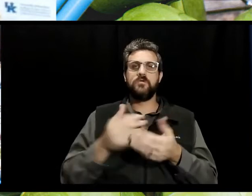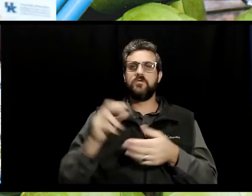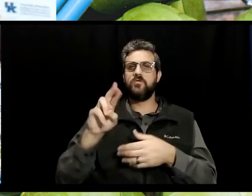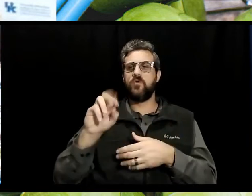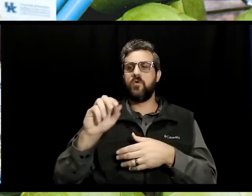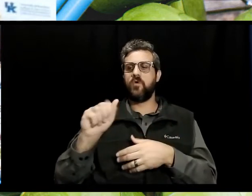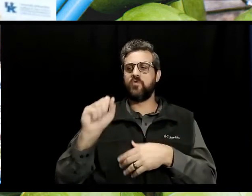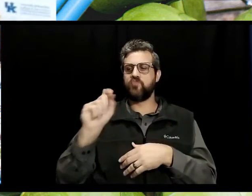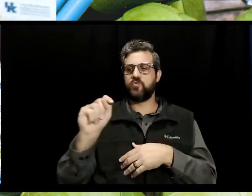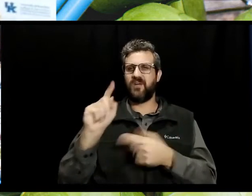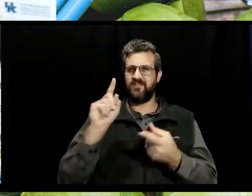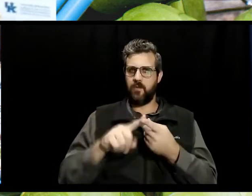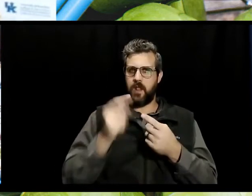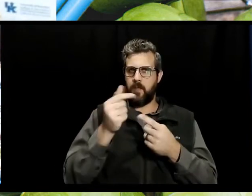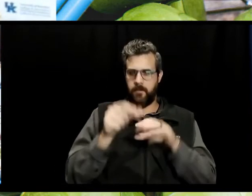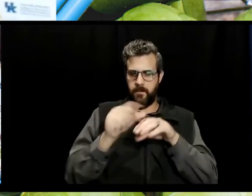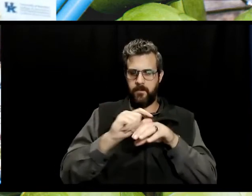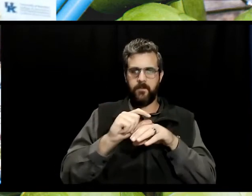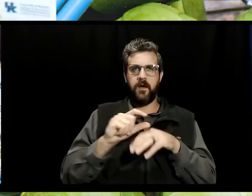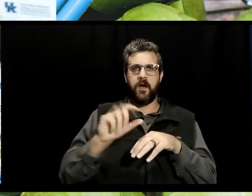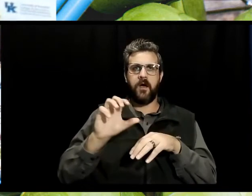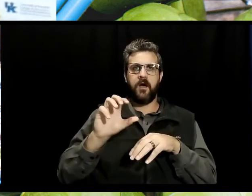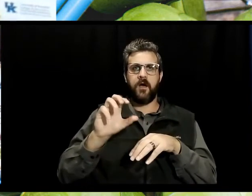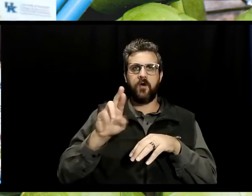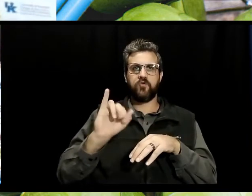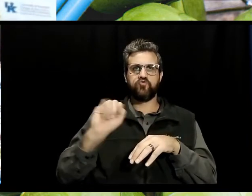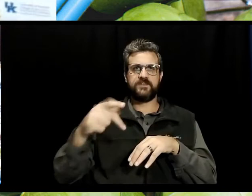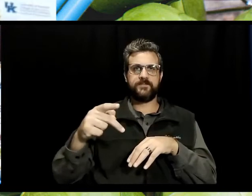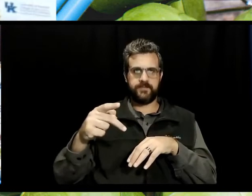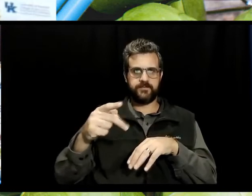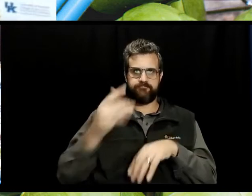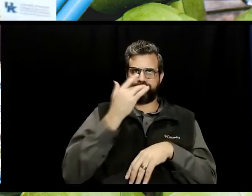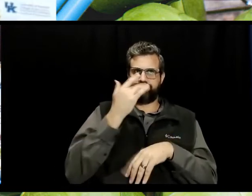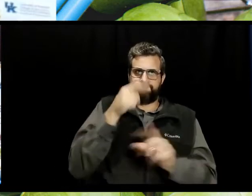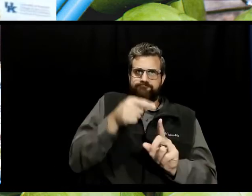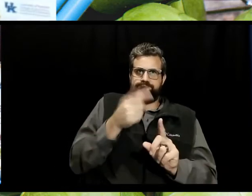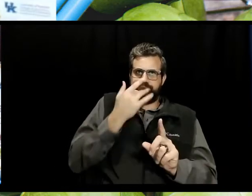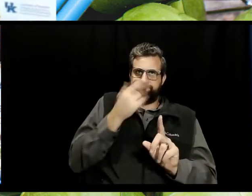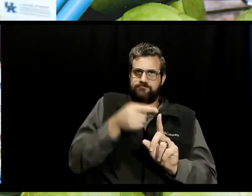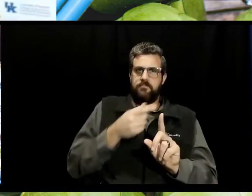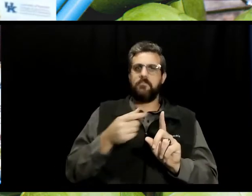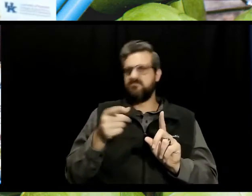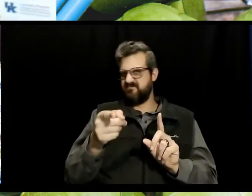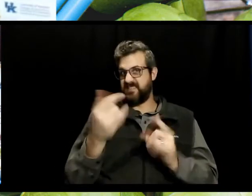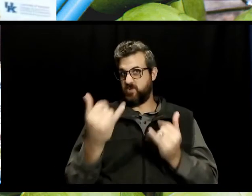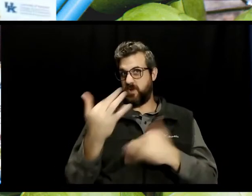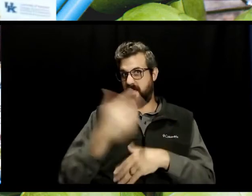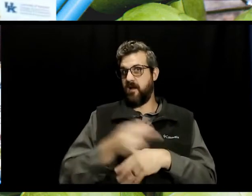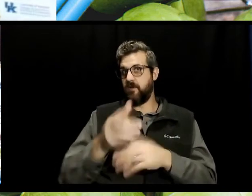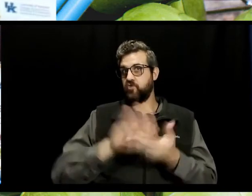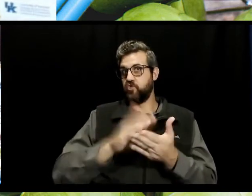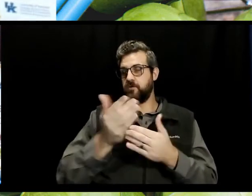little bit crispy. That's my #1 way to eat Brussels sprouts, but I have to say, this is probably